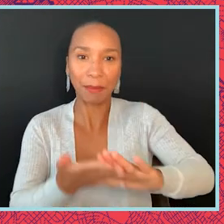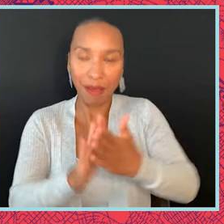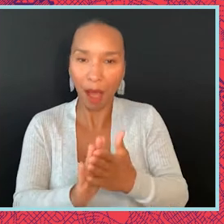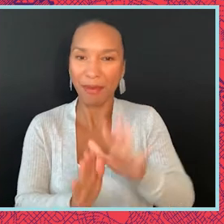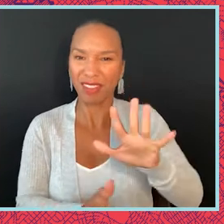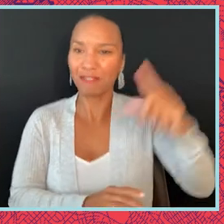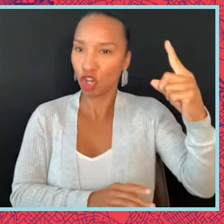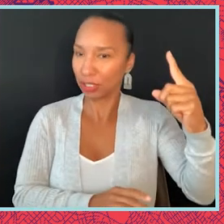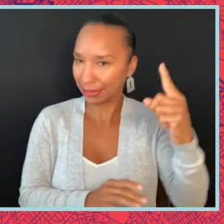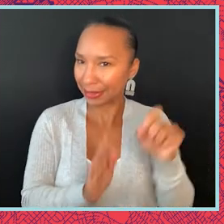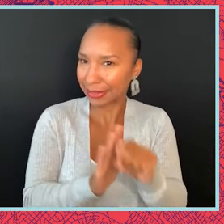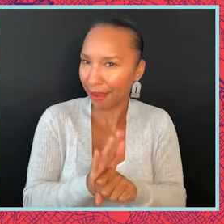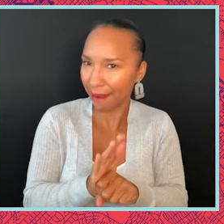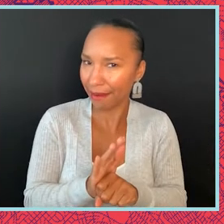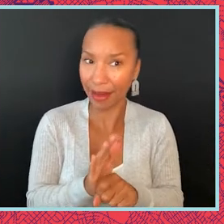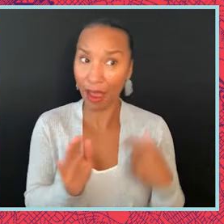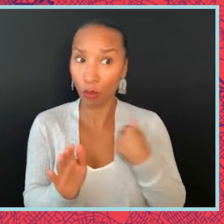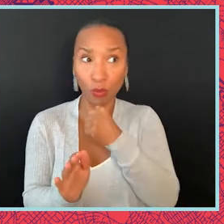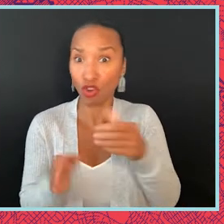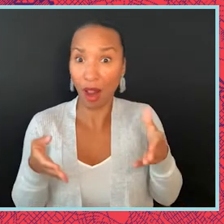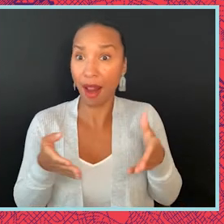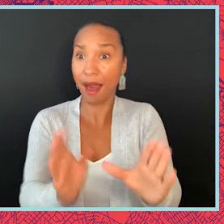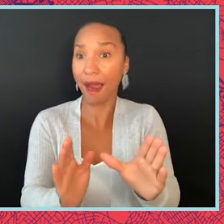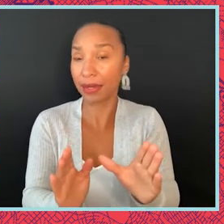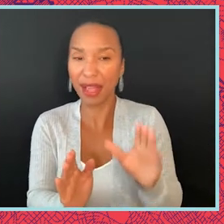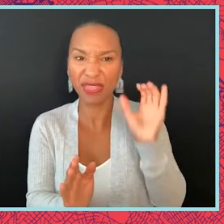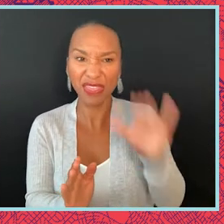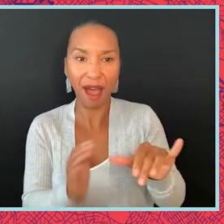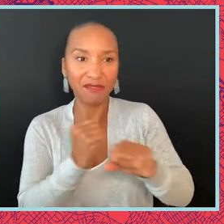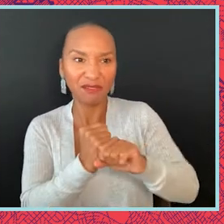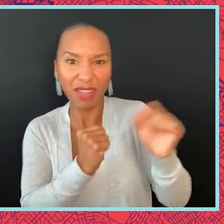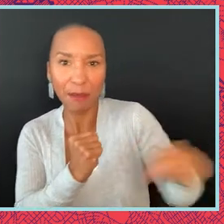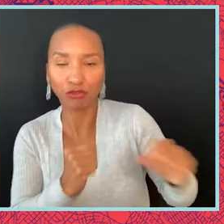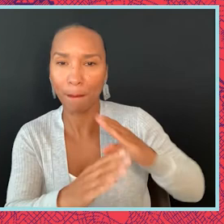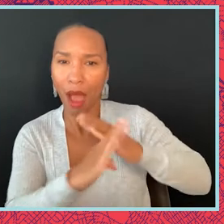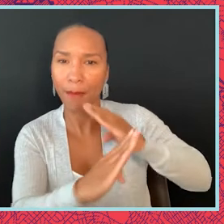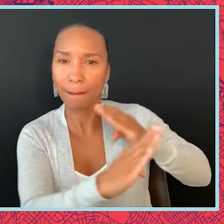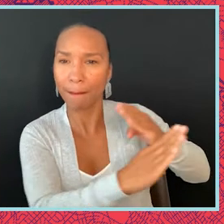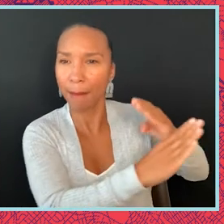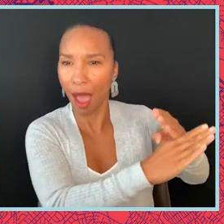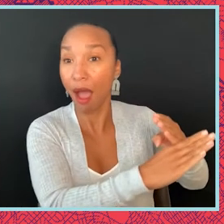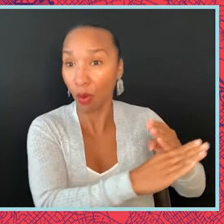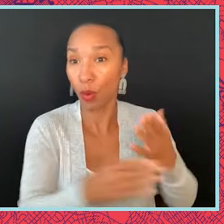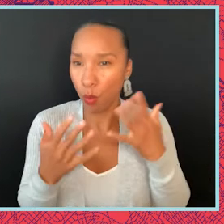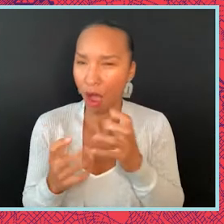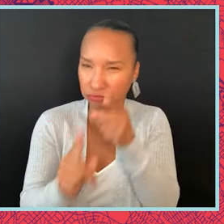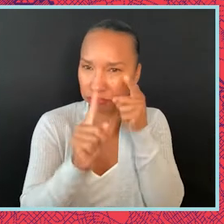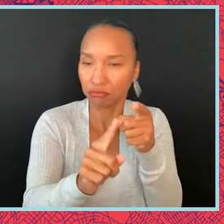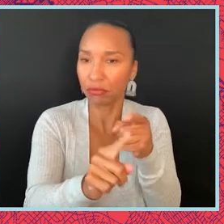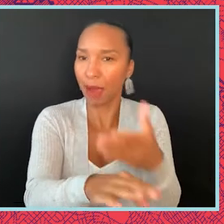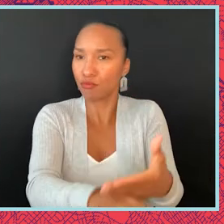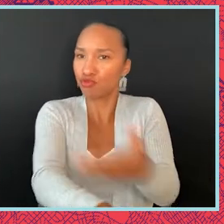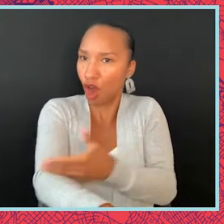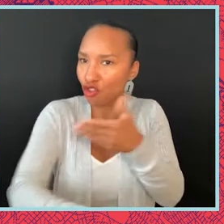51 votes in the Senate, and that we were not going to let that tool by segregationists block us from reaching true progress.